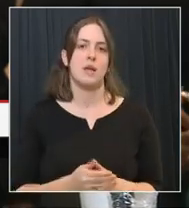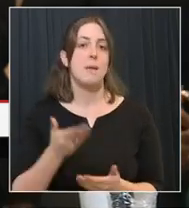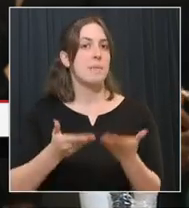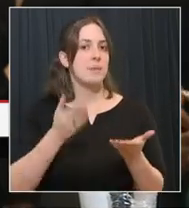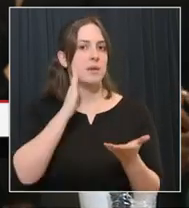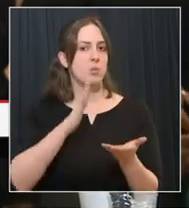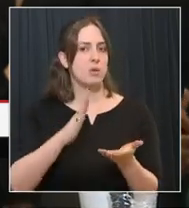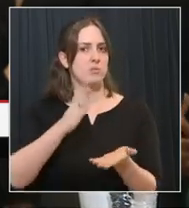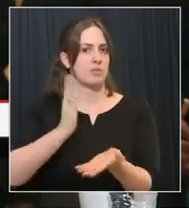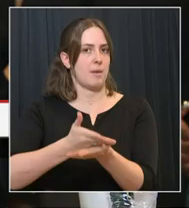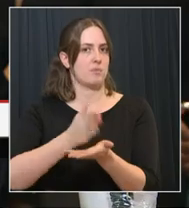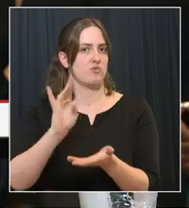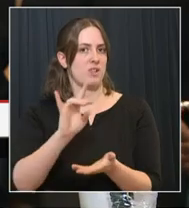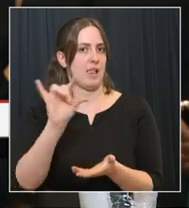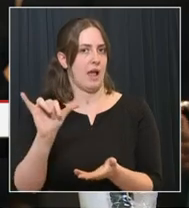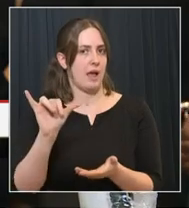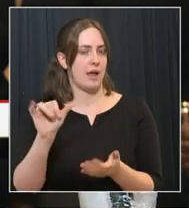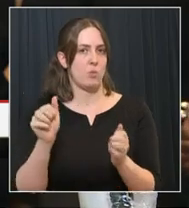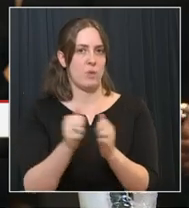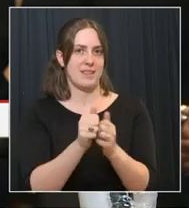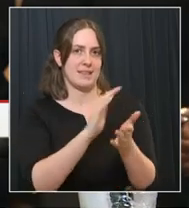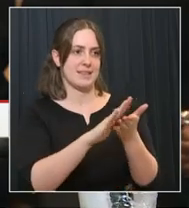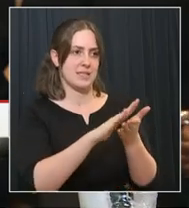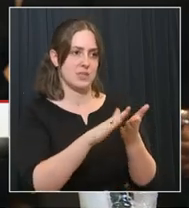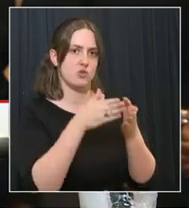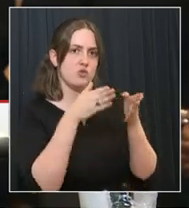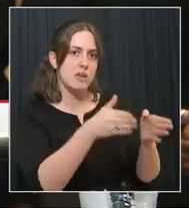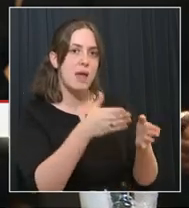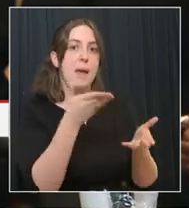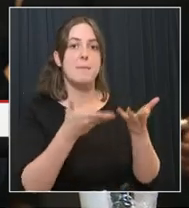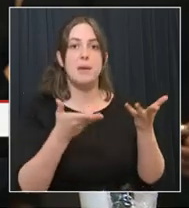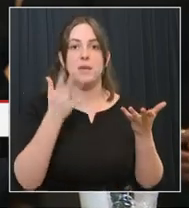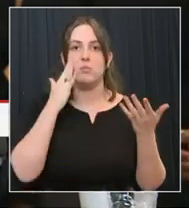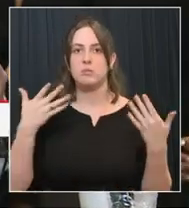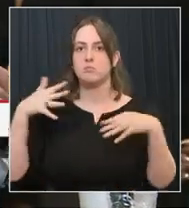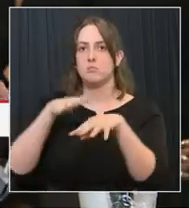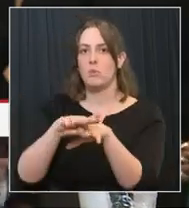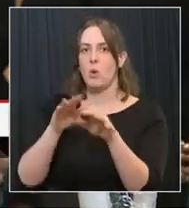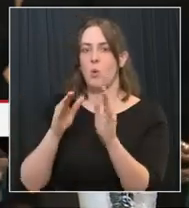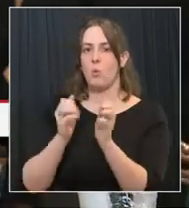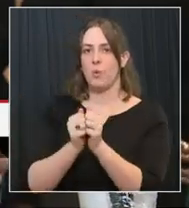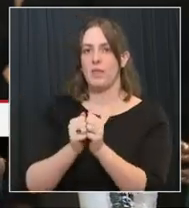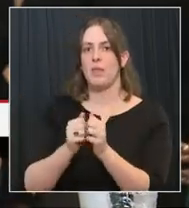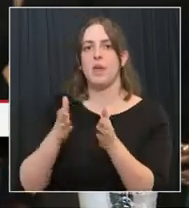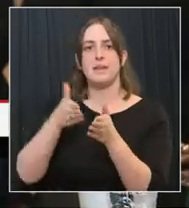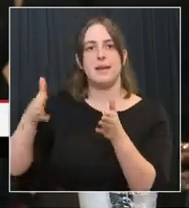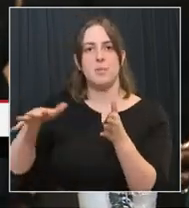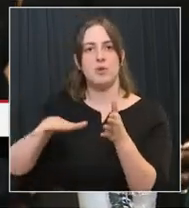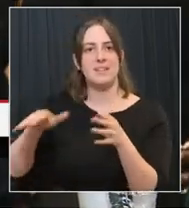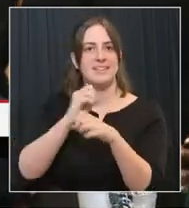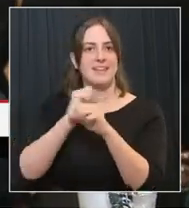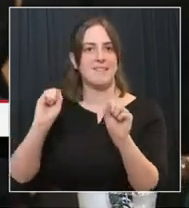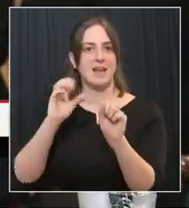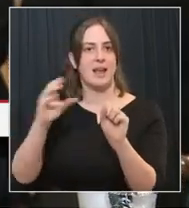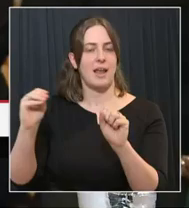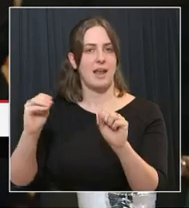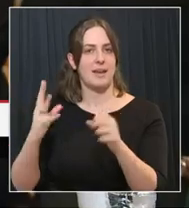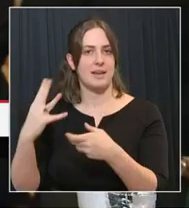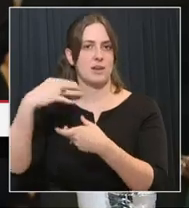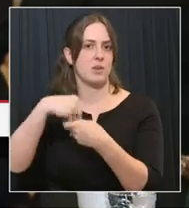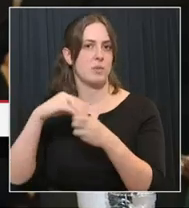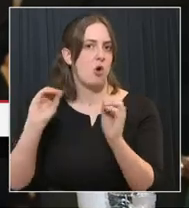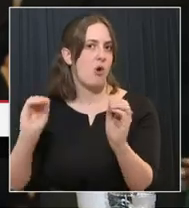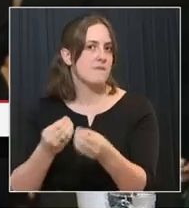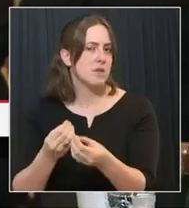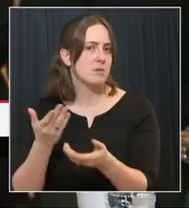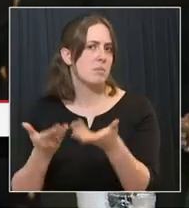funding for Cure the Streets. It may be a unified budget with the ONE's Office. It may be doubling down on work that DYRS does, but I think there'll be a discussion